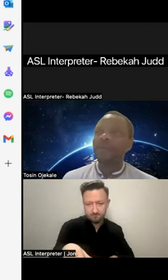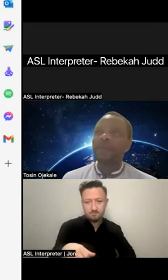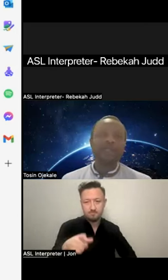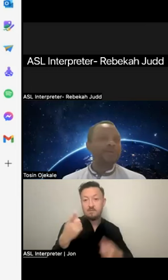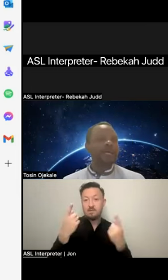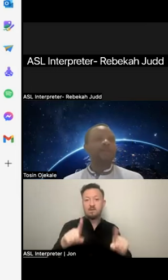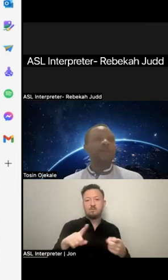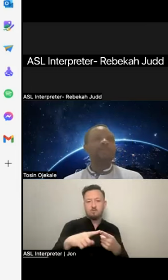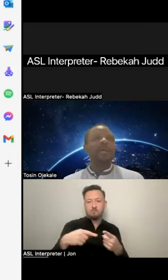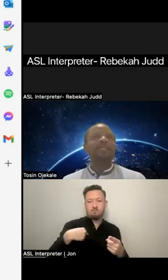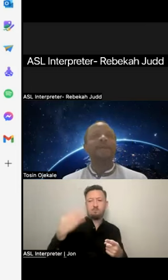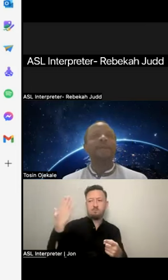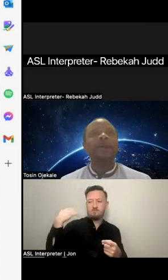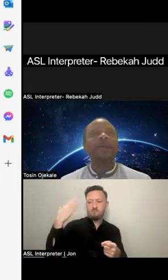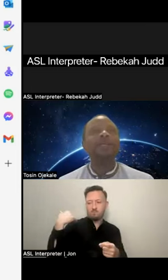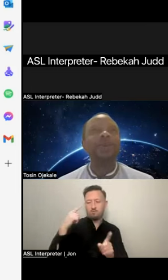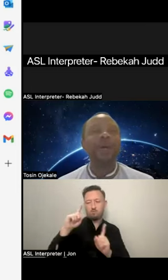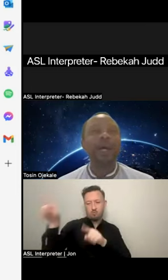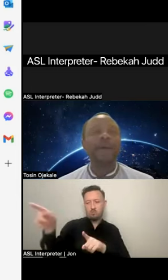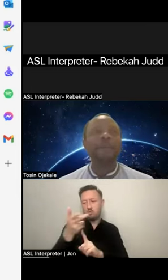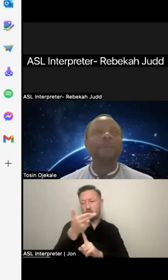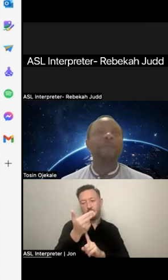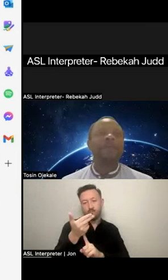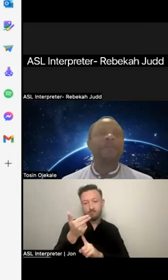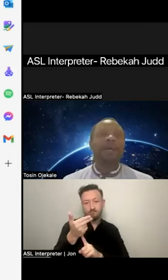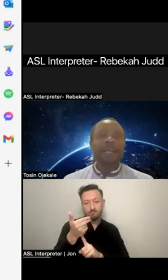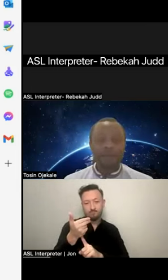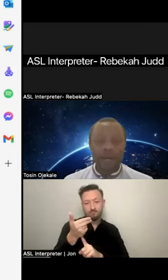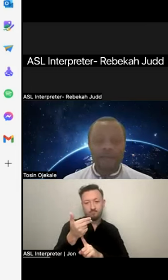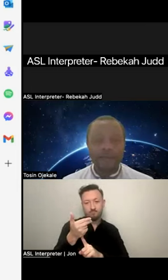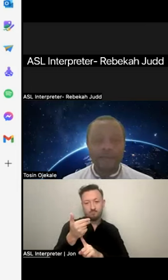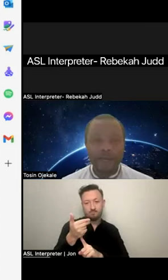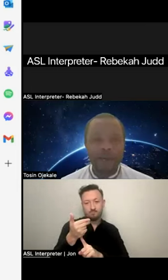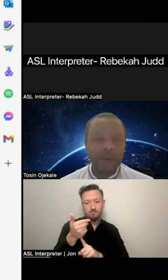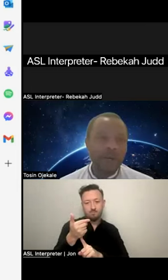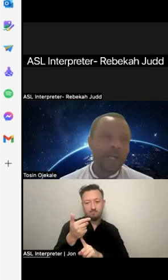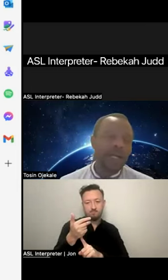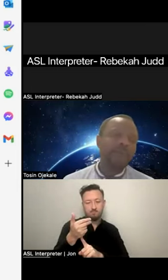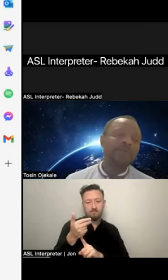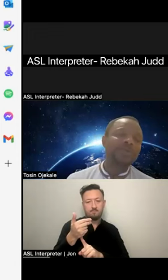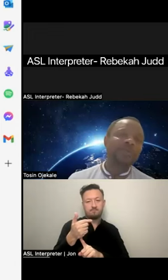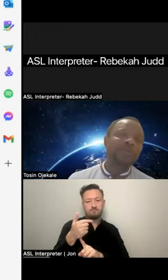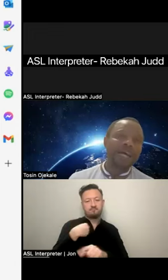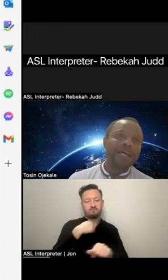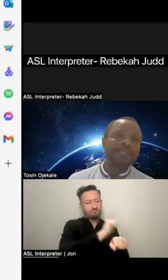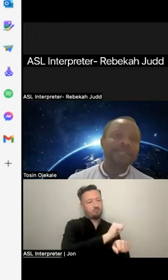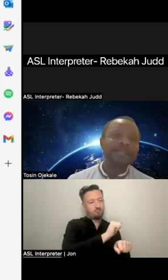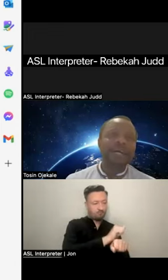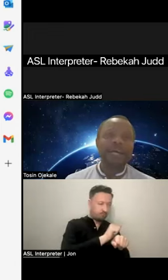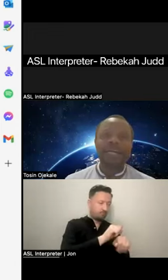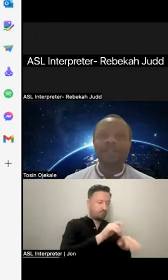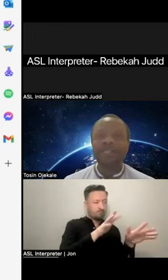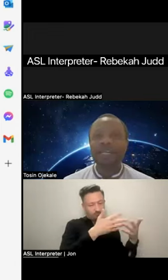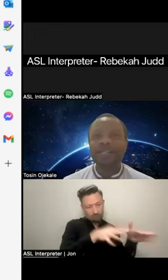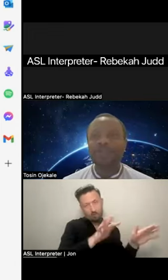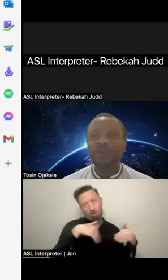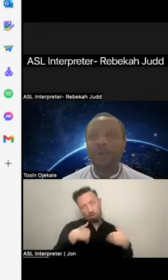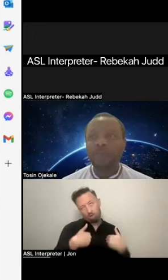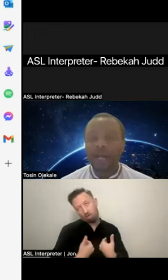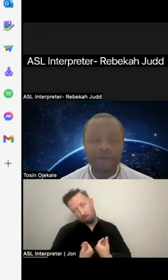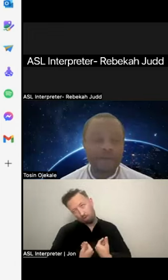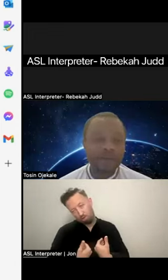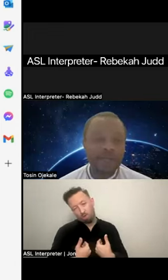in one of the hotels I went, right? So I came back from work and I was so tired and I just needed